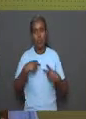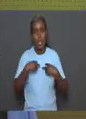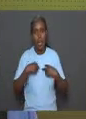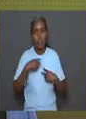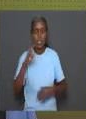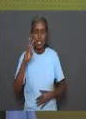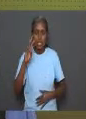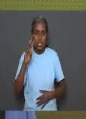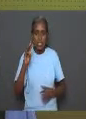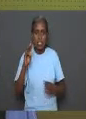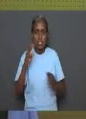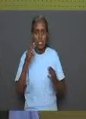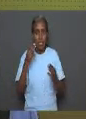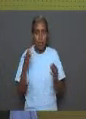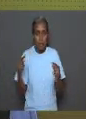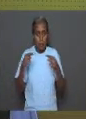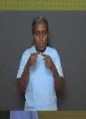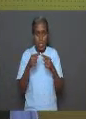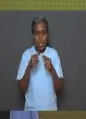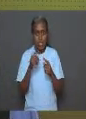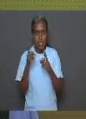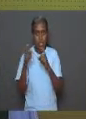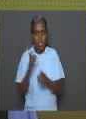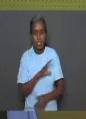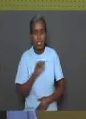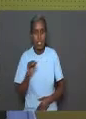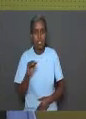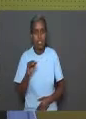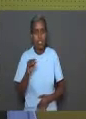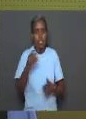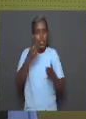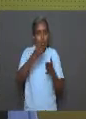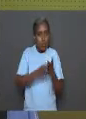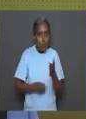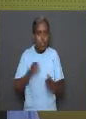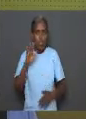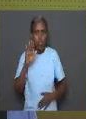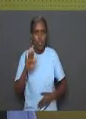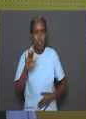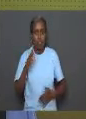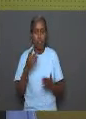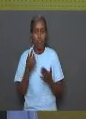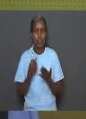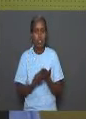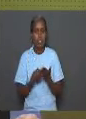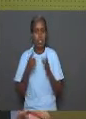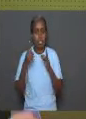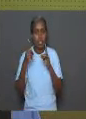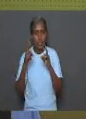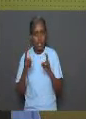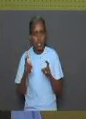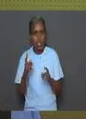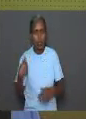6 math tests and we know the scores from 5 of these tests,